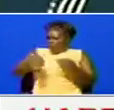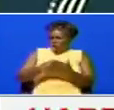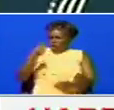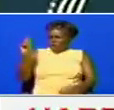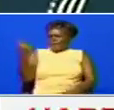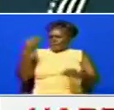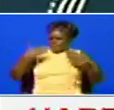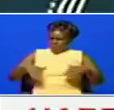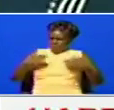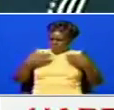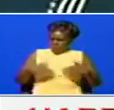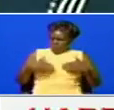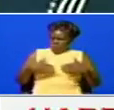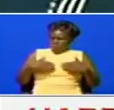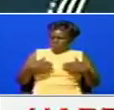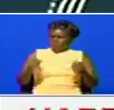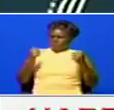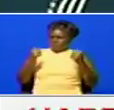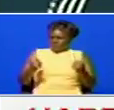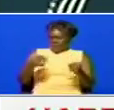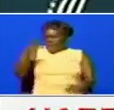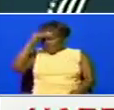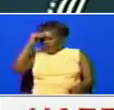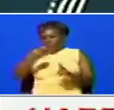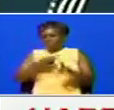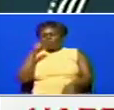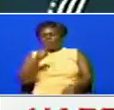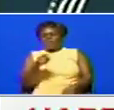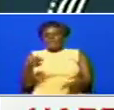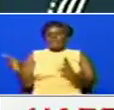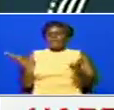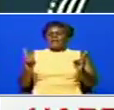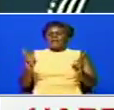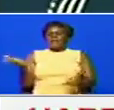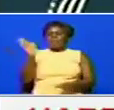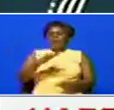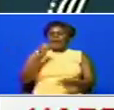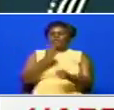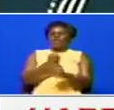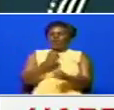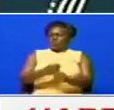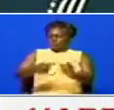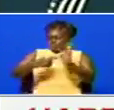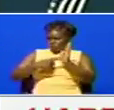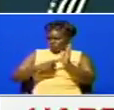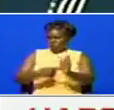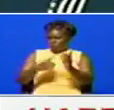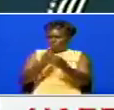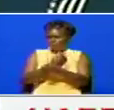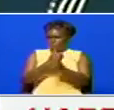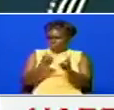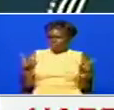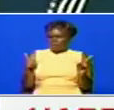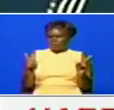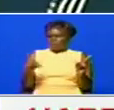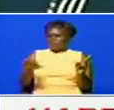take strength and resolve from that and be ready to go to work and prove that the democracy which he died